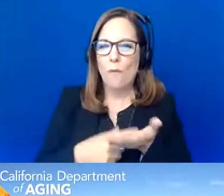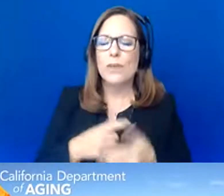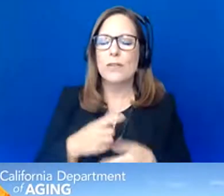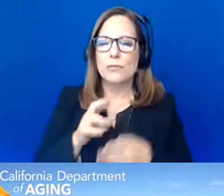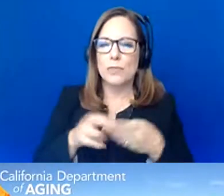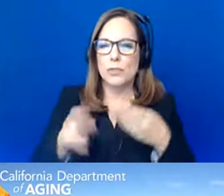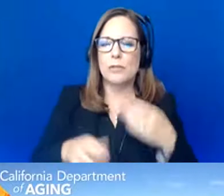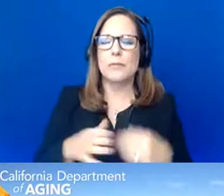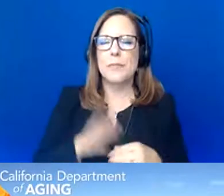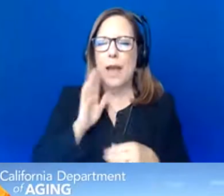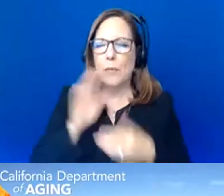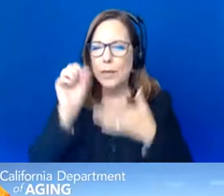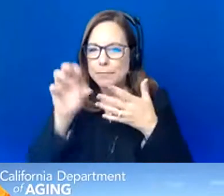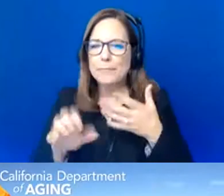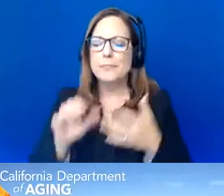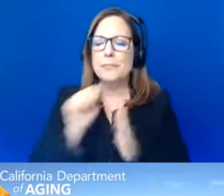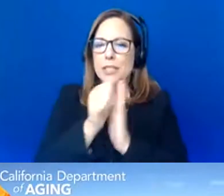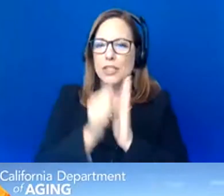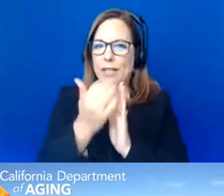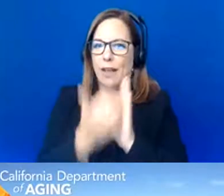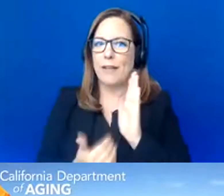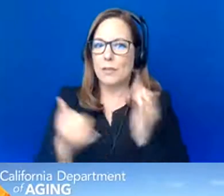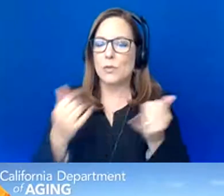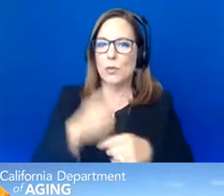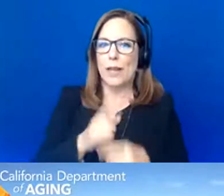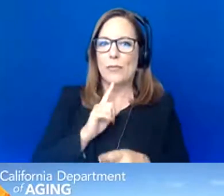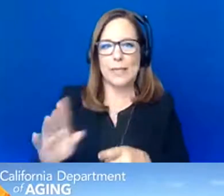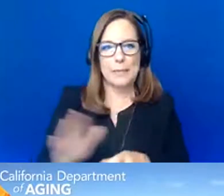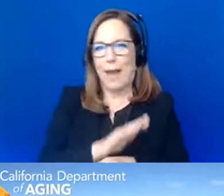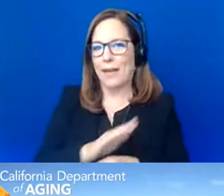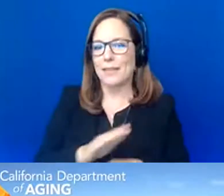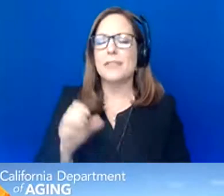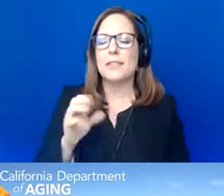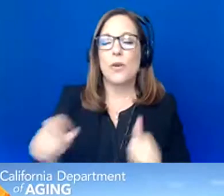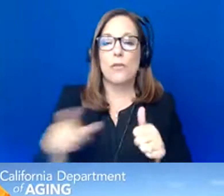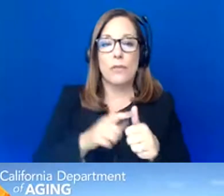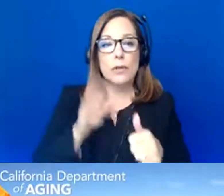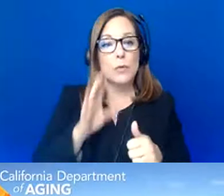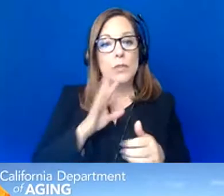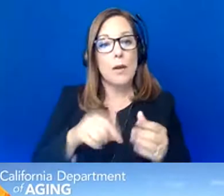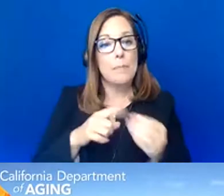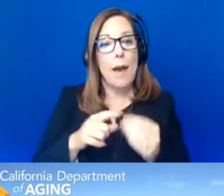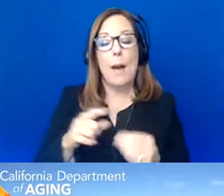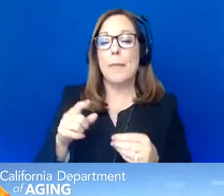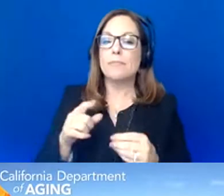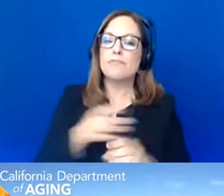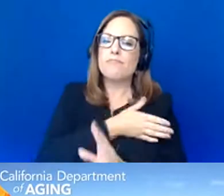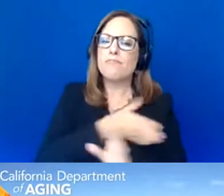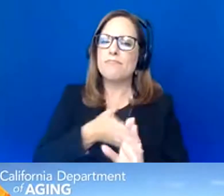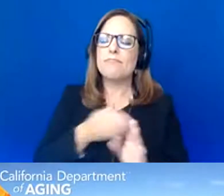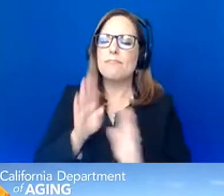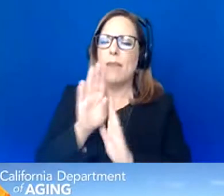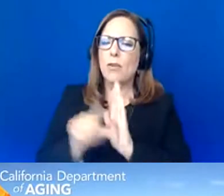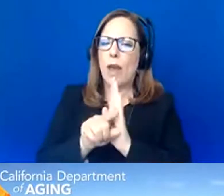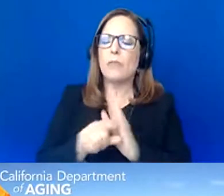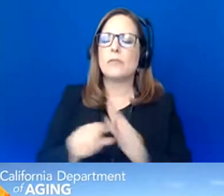agenda really quickly. We have a packed agenda today. So first we'll go over a little bit background, just the opportunity for California as we build